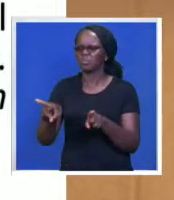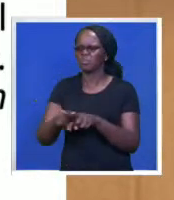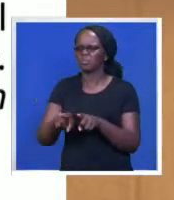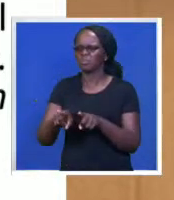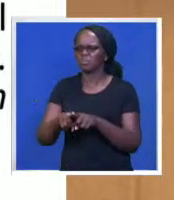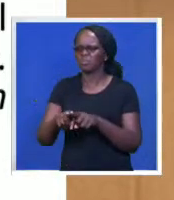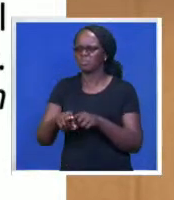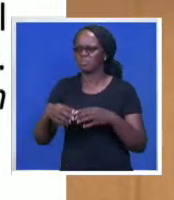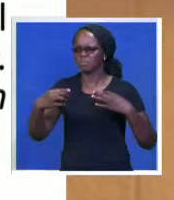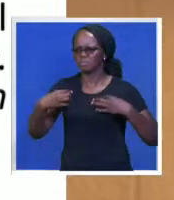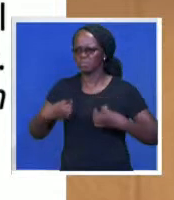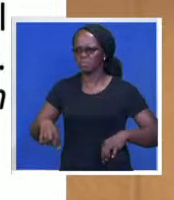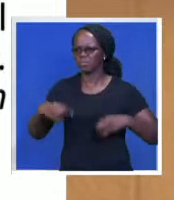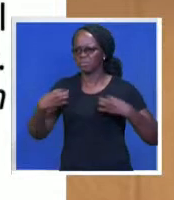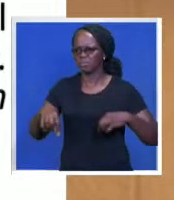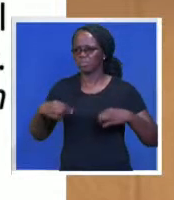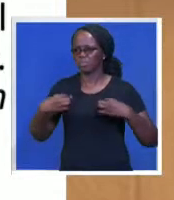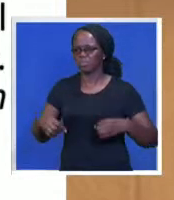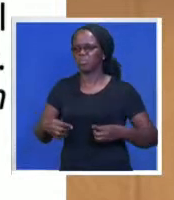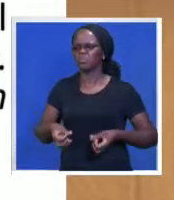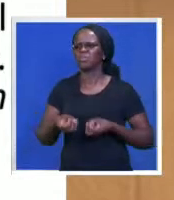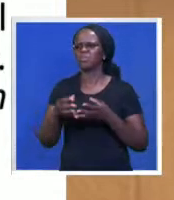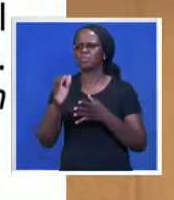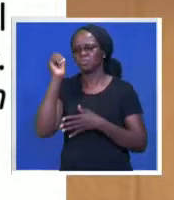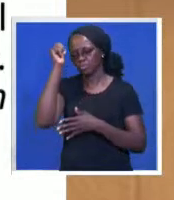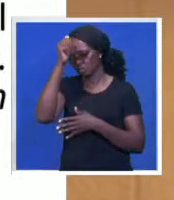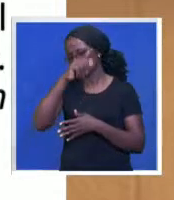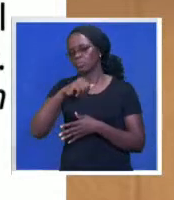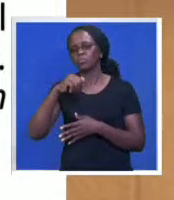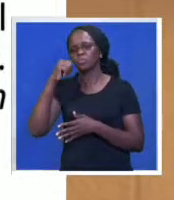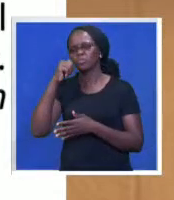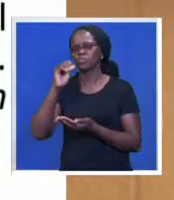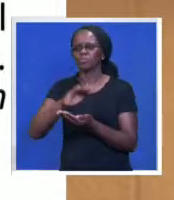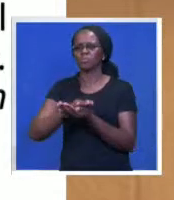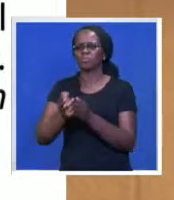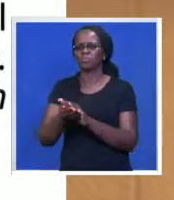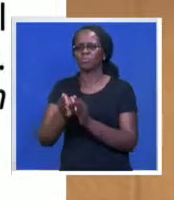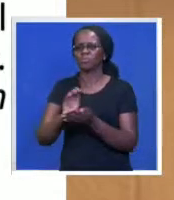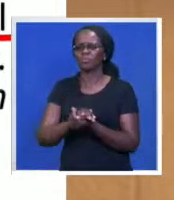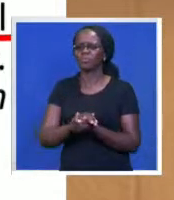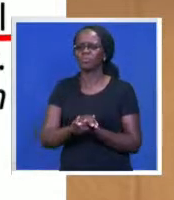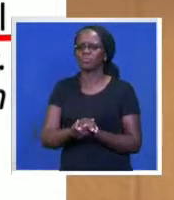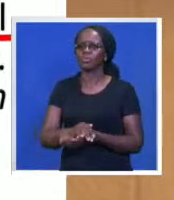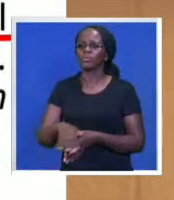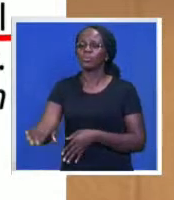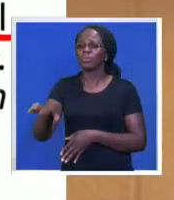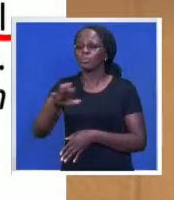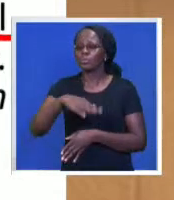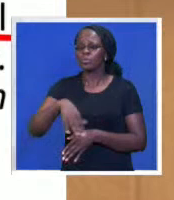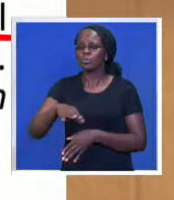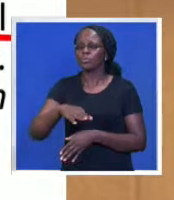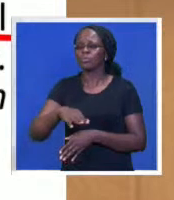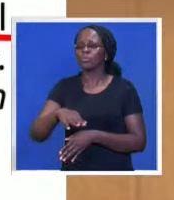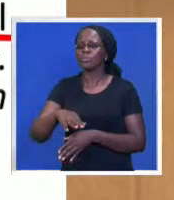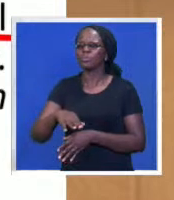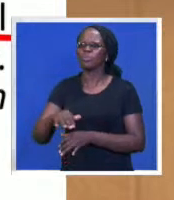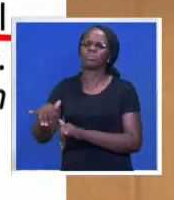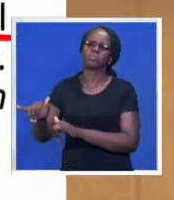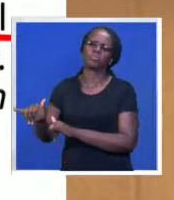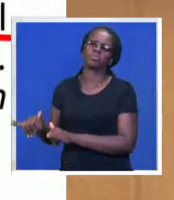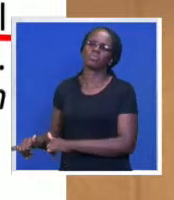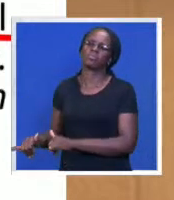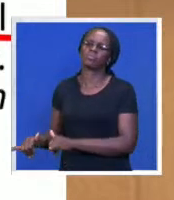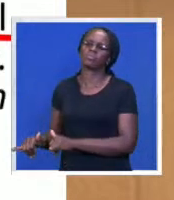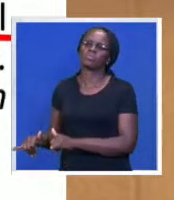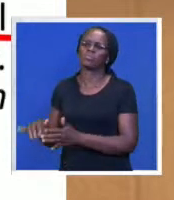God's creation. Number 4, we deserve to live in clean environment. We take care of our God's